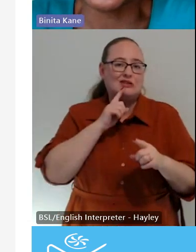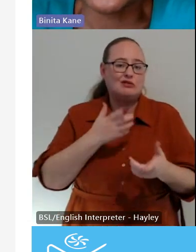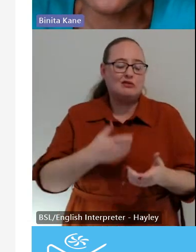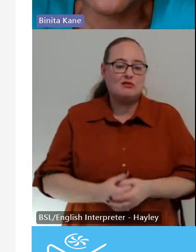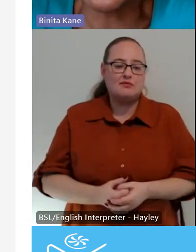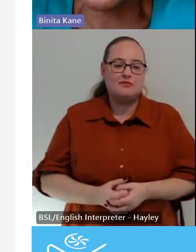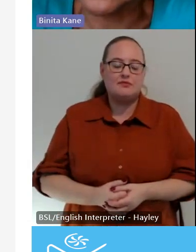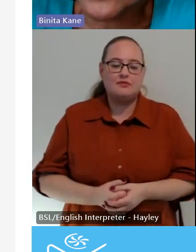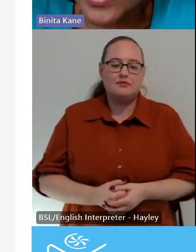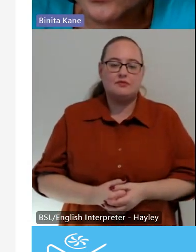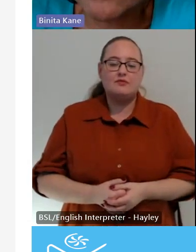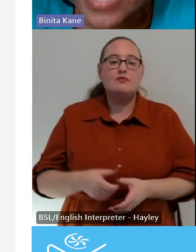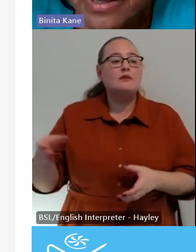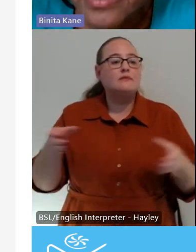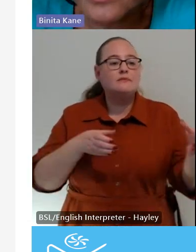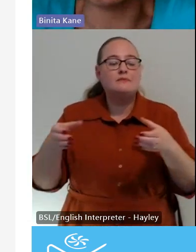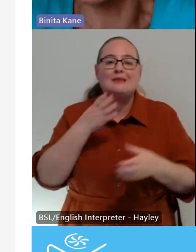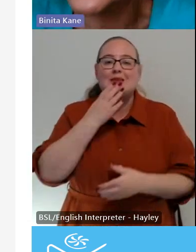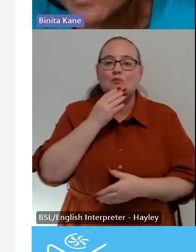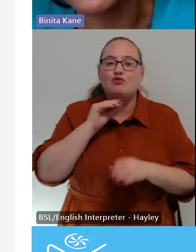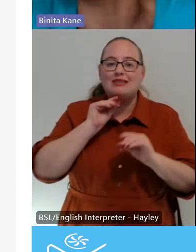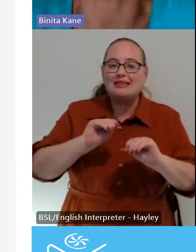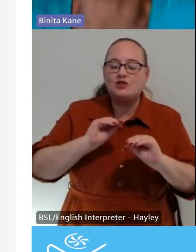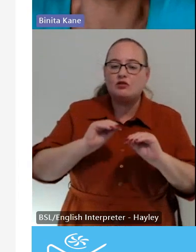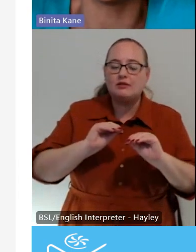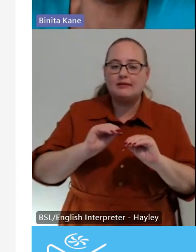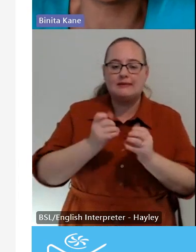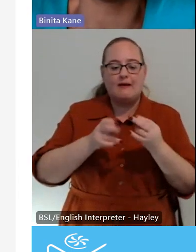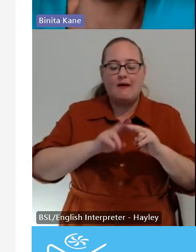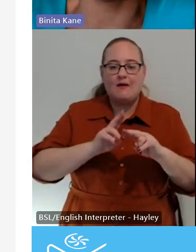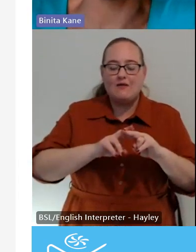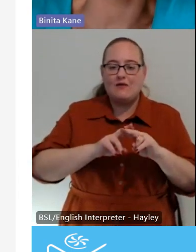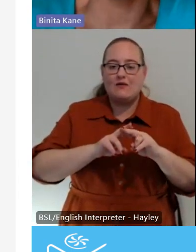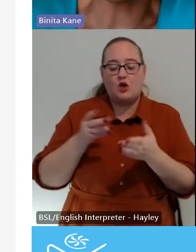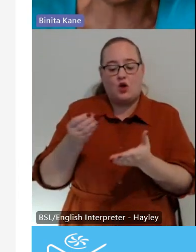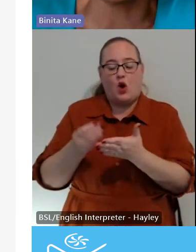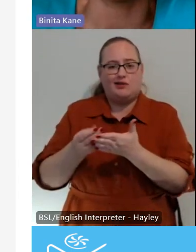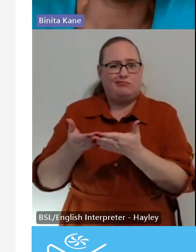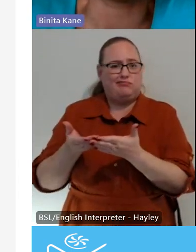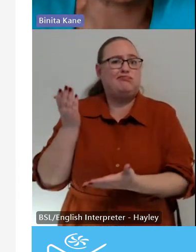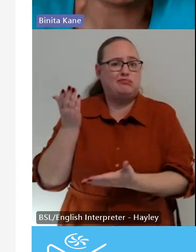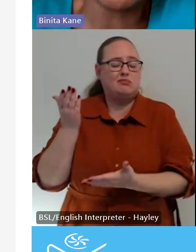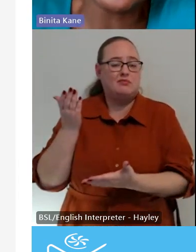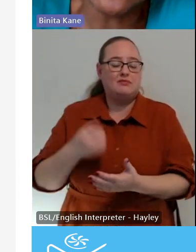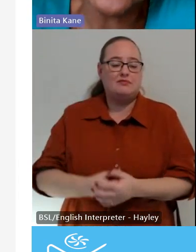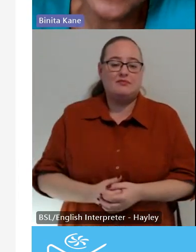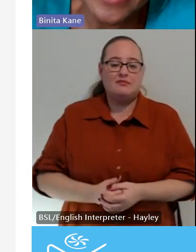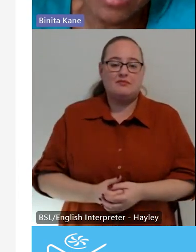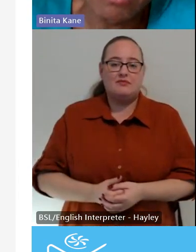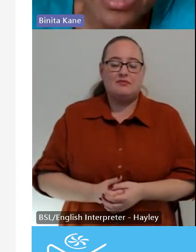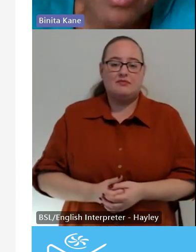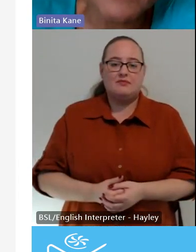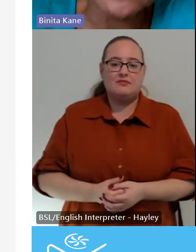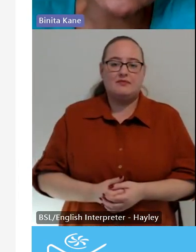Supply teacher costs have also risen, unsurprisingly, given what we've just seen. And there is often